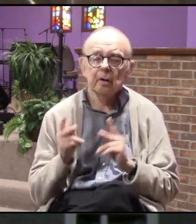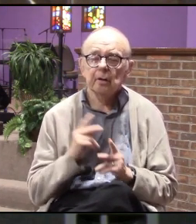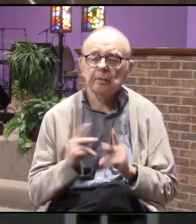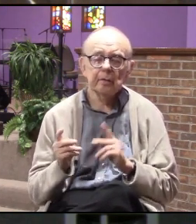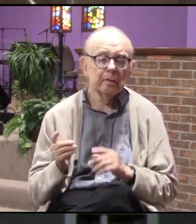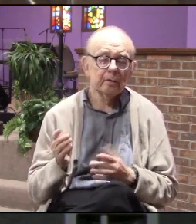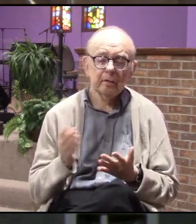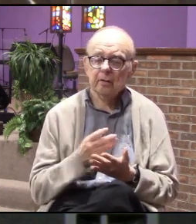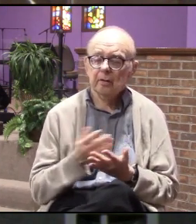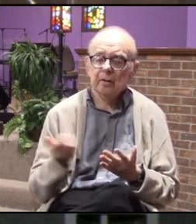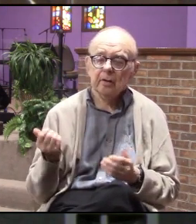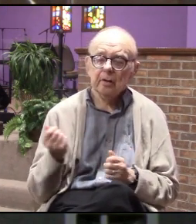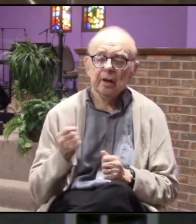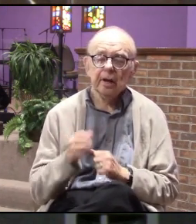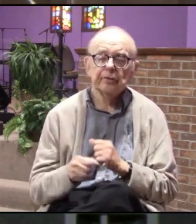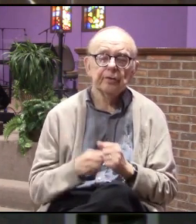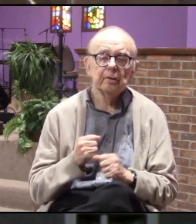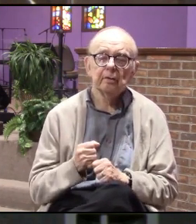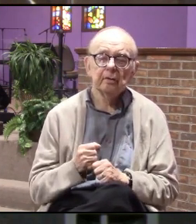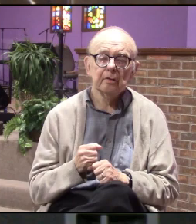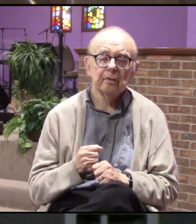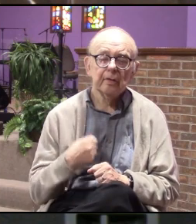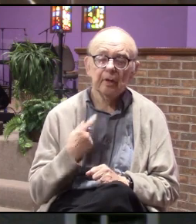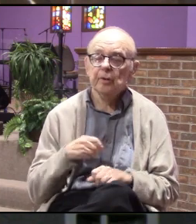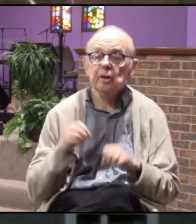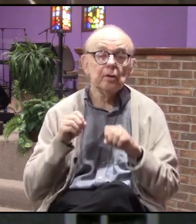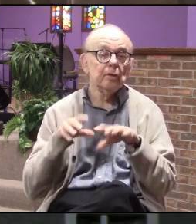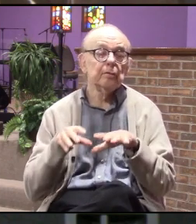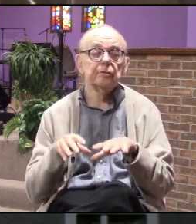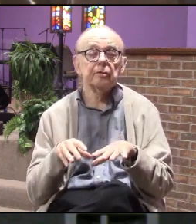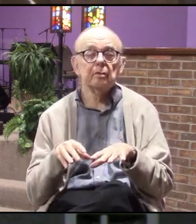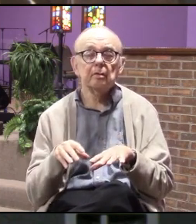left and right in the last couple of years that we just lose.